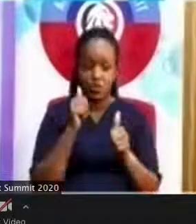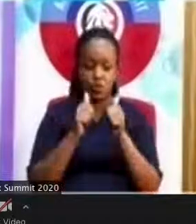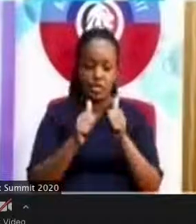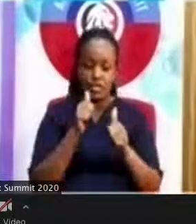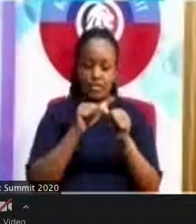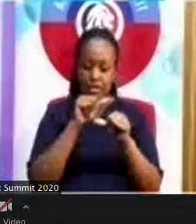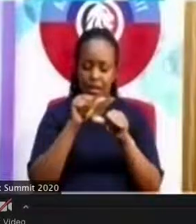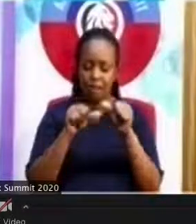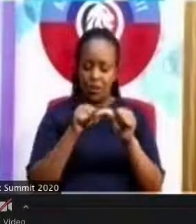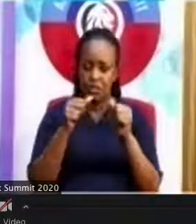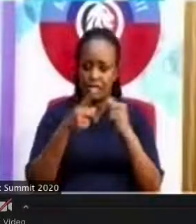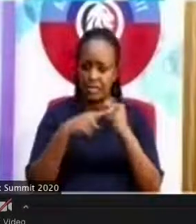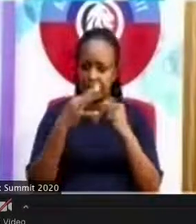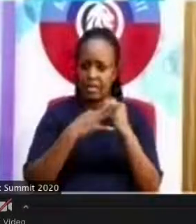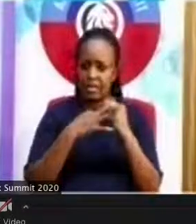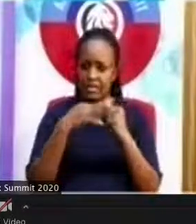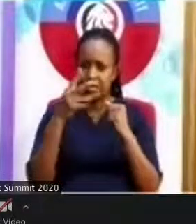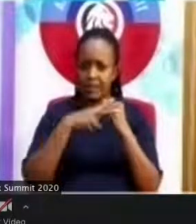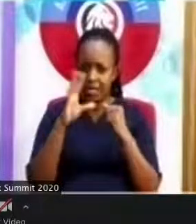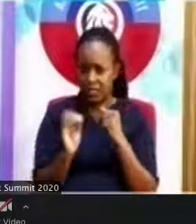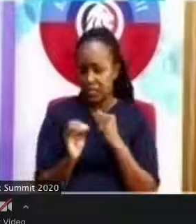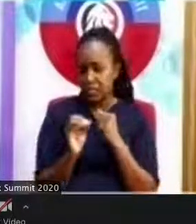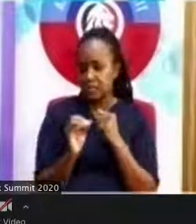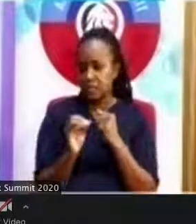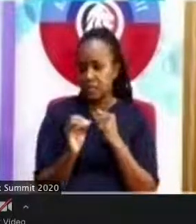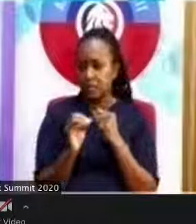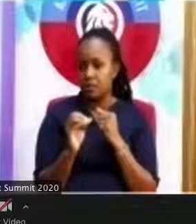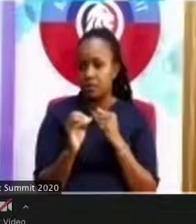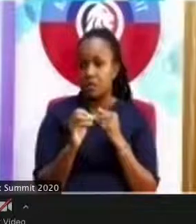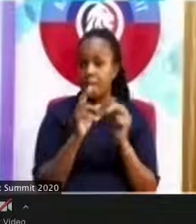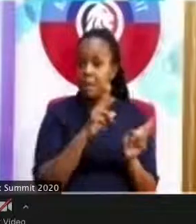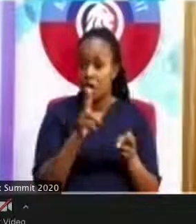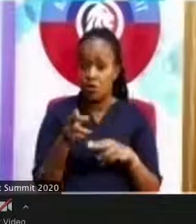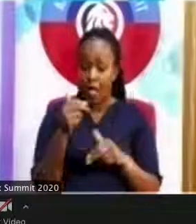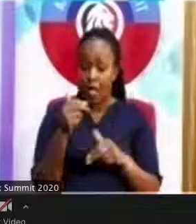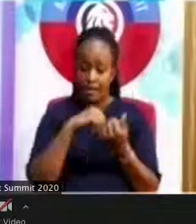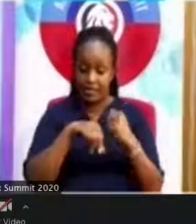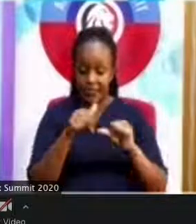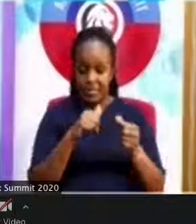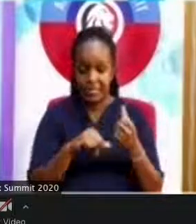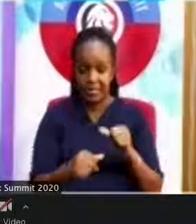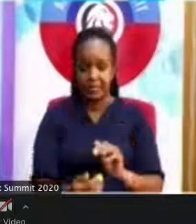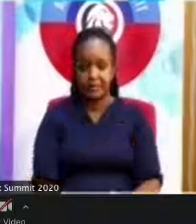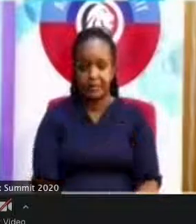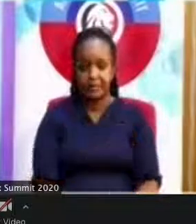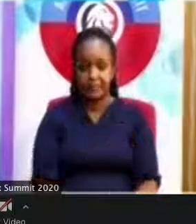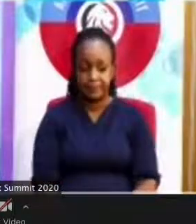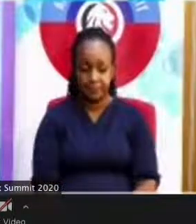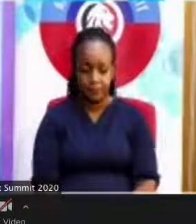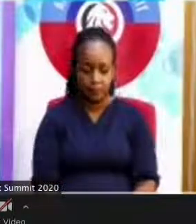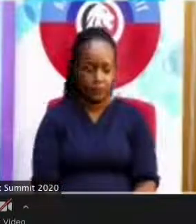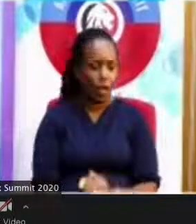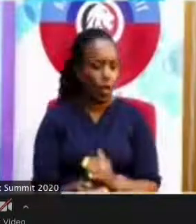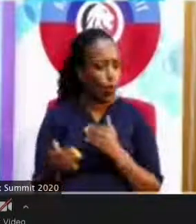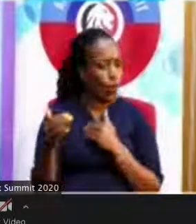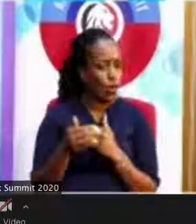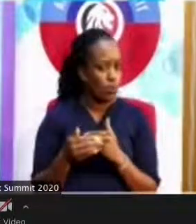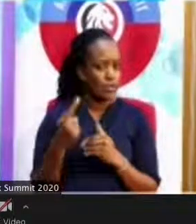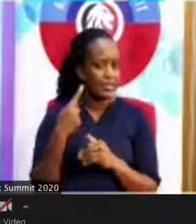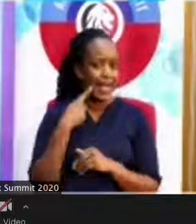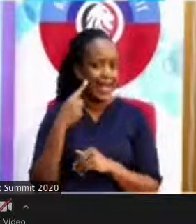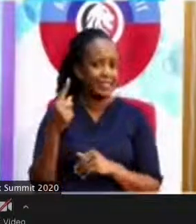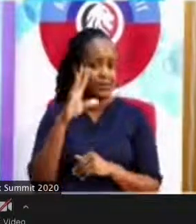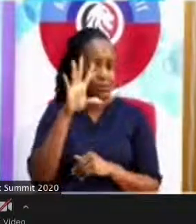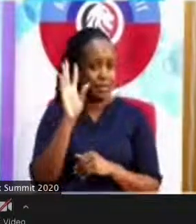70 manual activity, to almost 100%